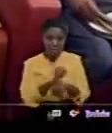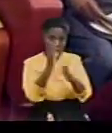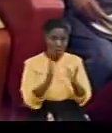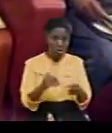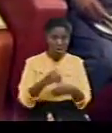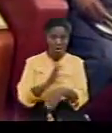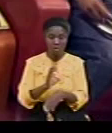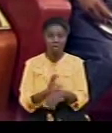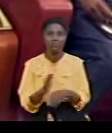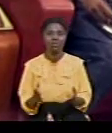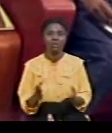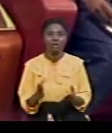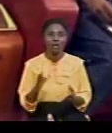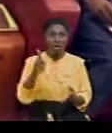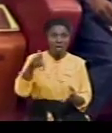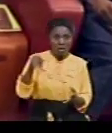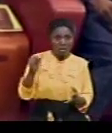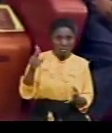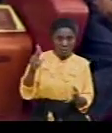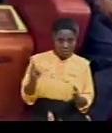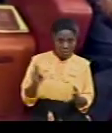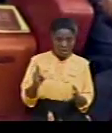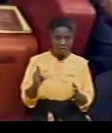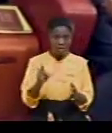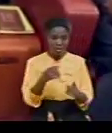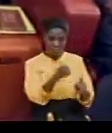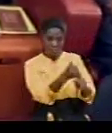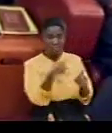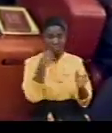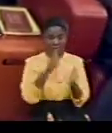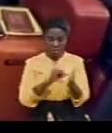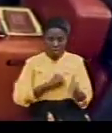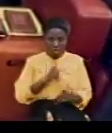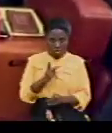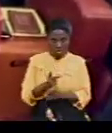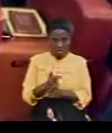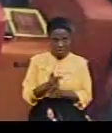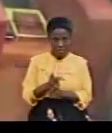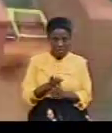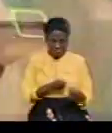Paul himself said, I keep my body under, lest after I preach to others,